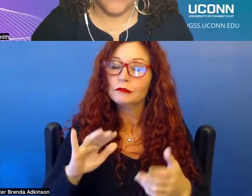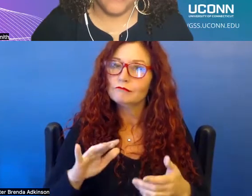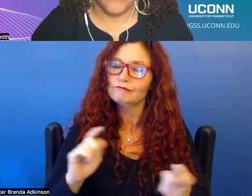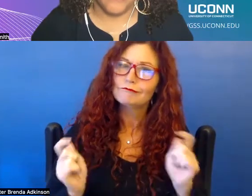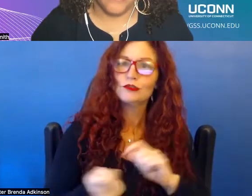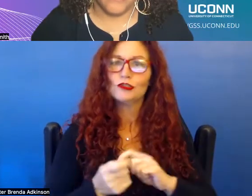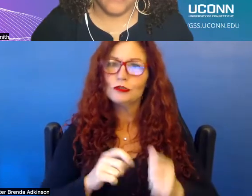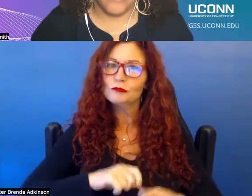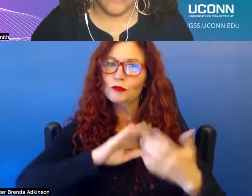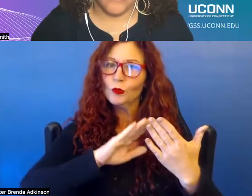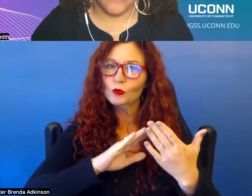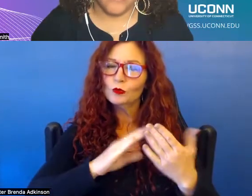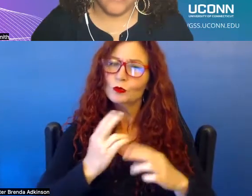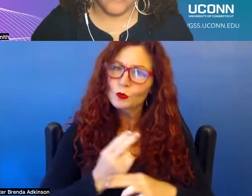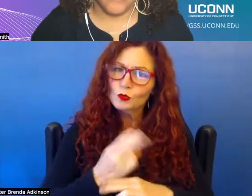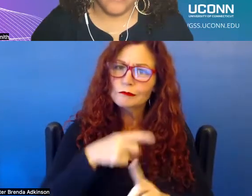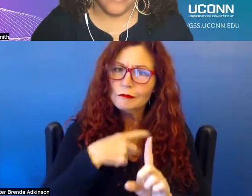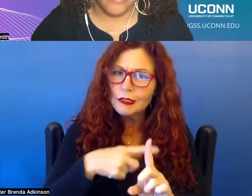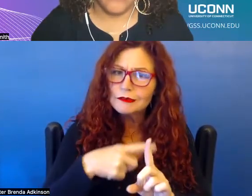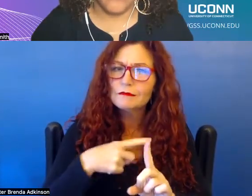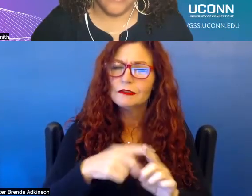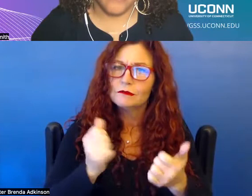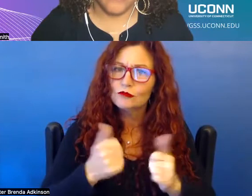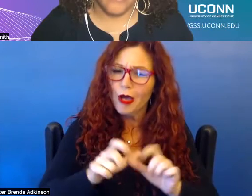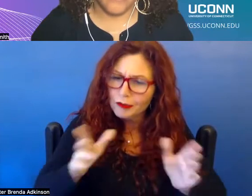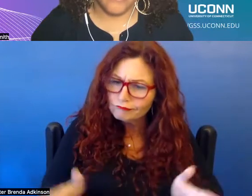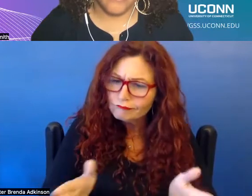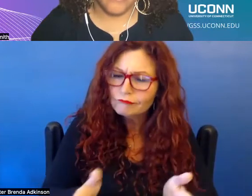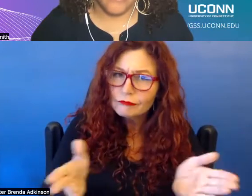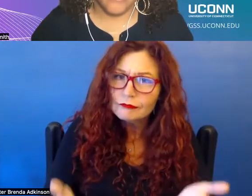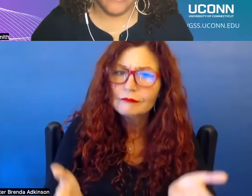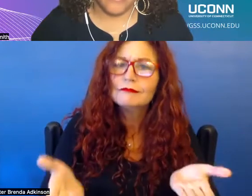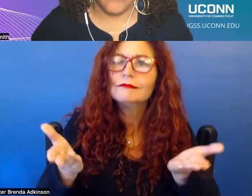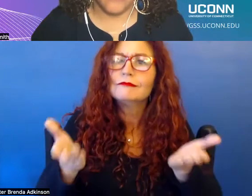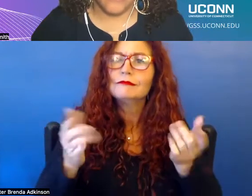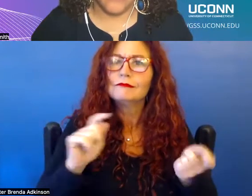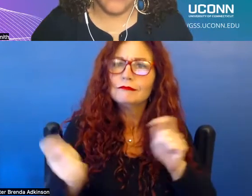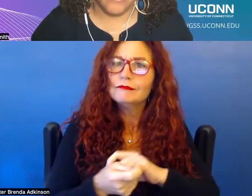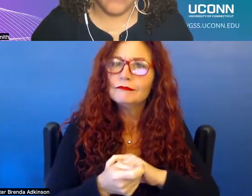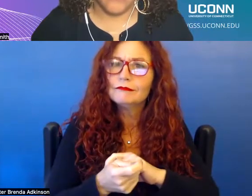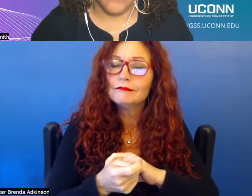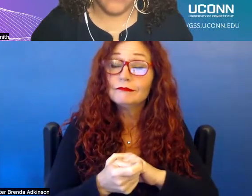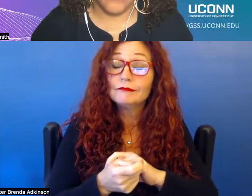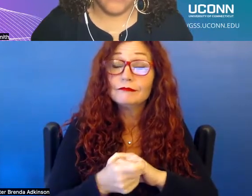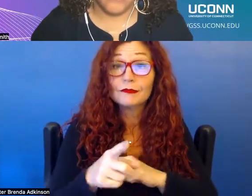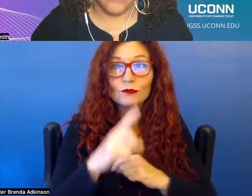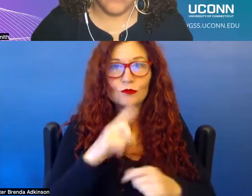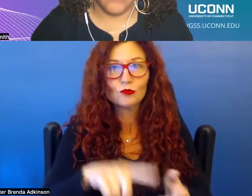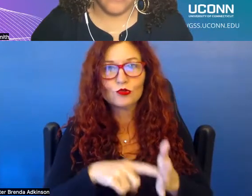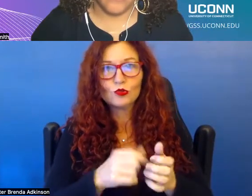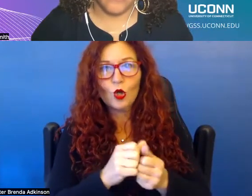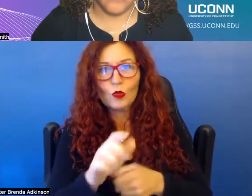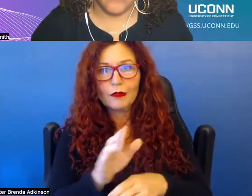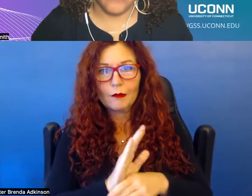documentary, showing Aisha's documentary as a starting point, right? And so like that conversation, and then your